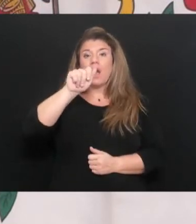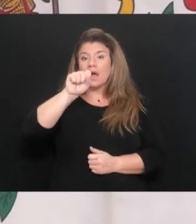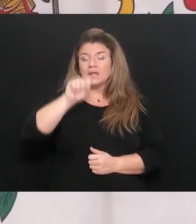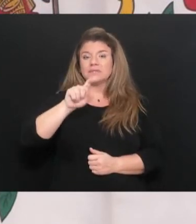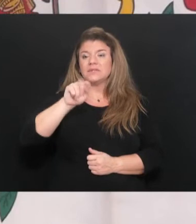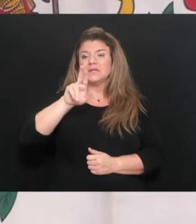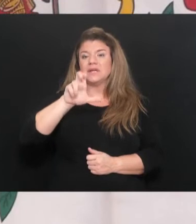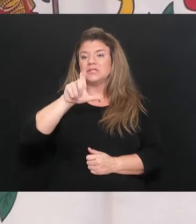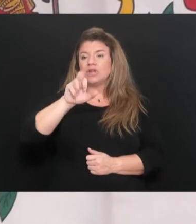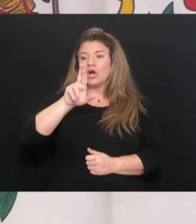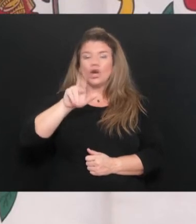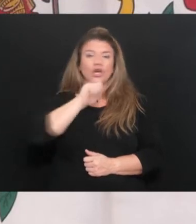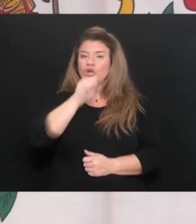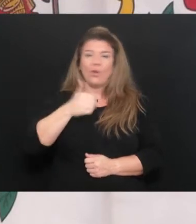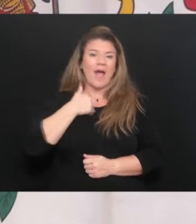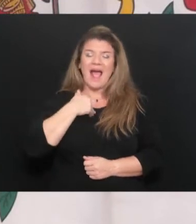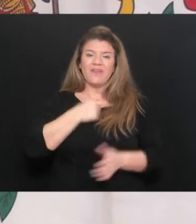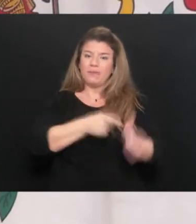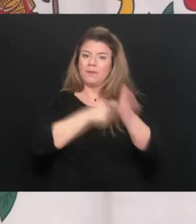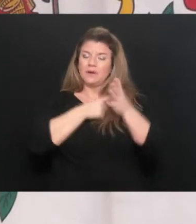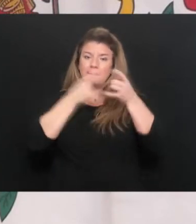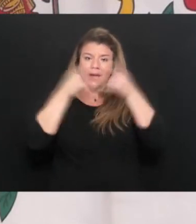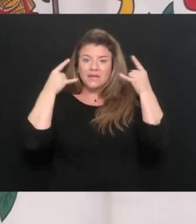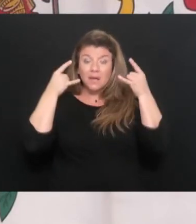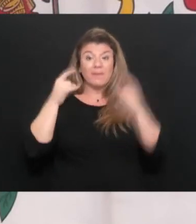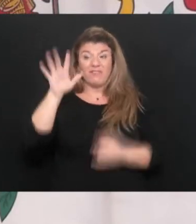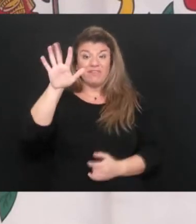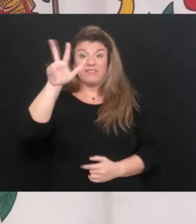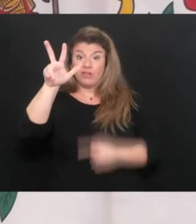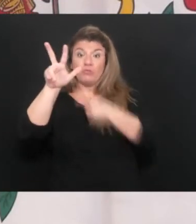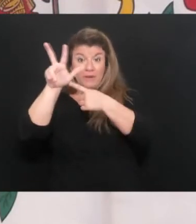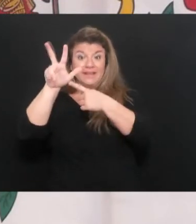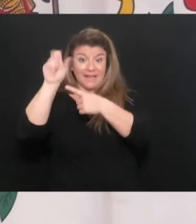don't have a mask mandate, but 53 do.